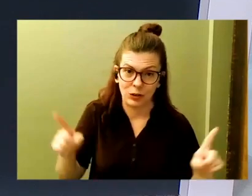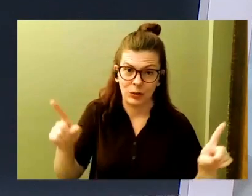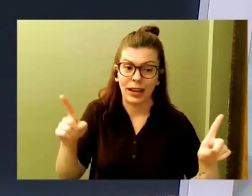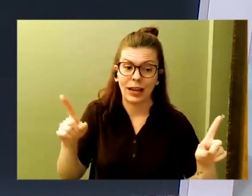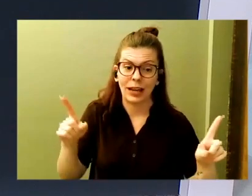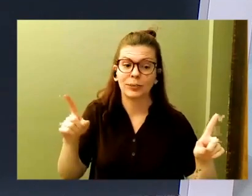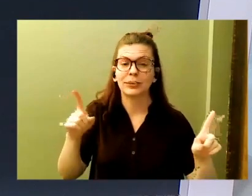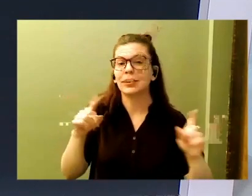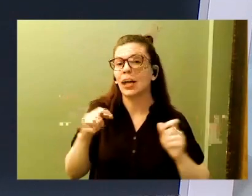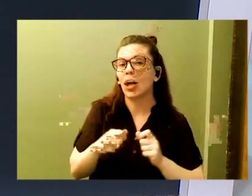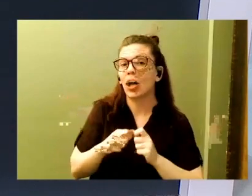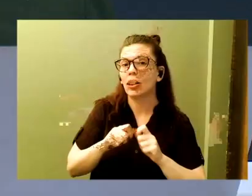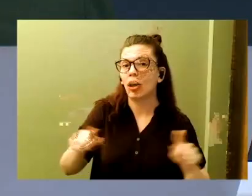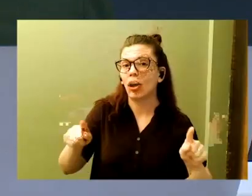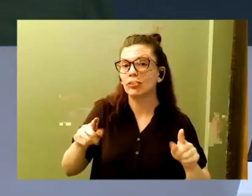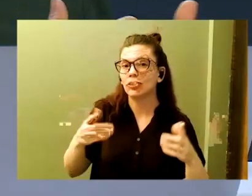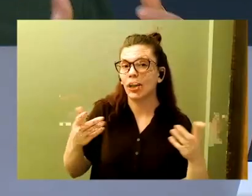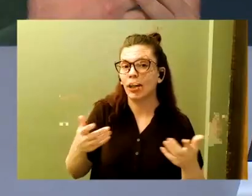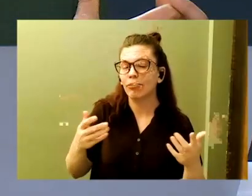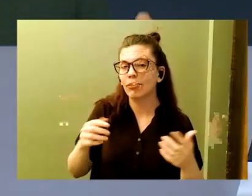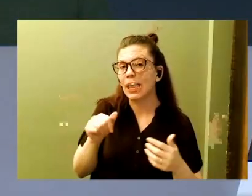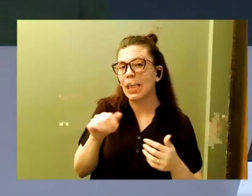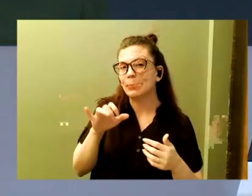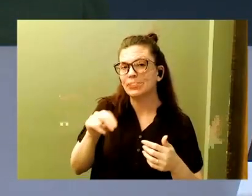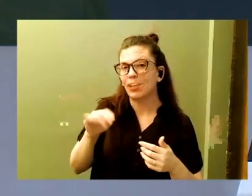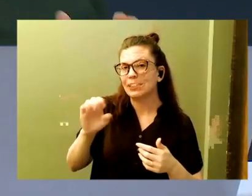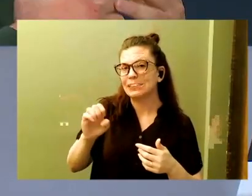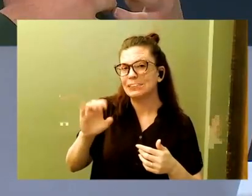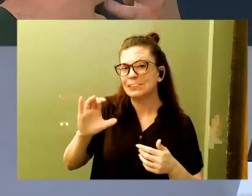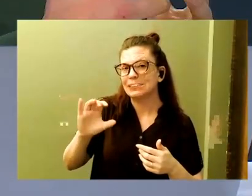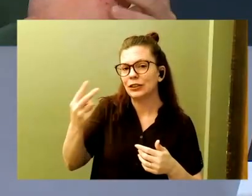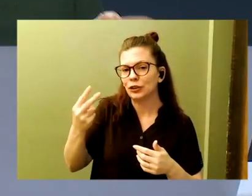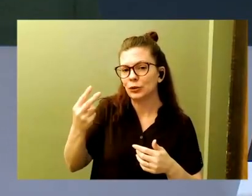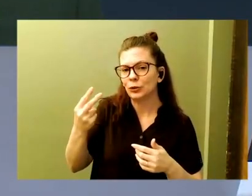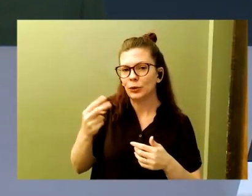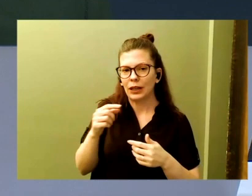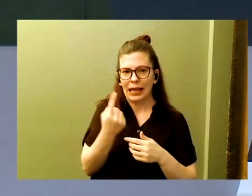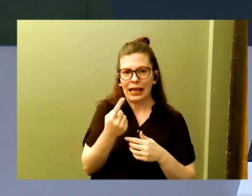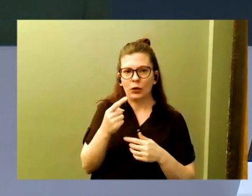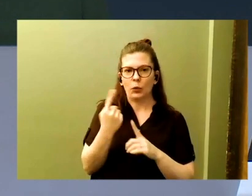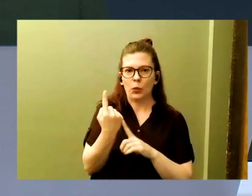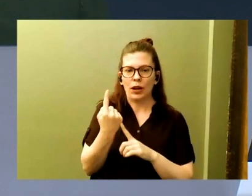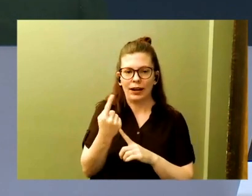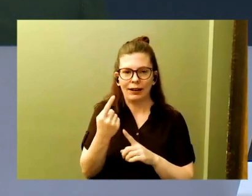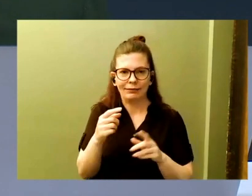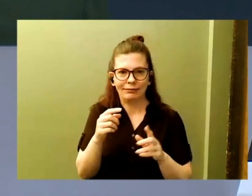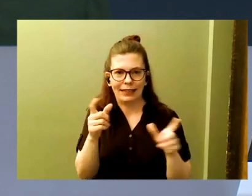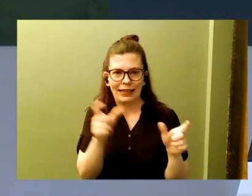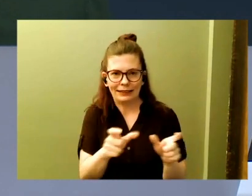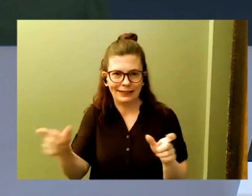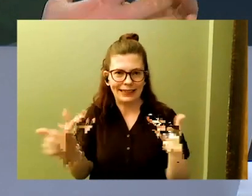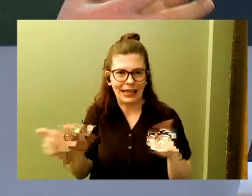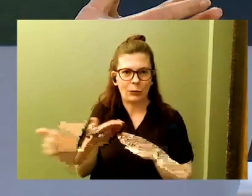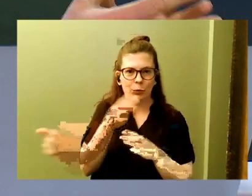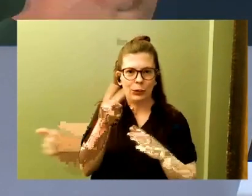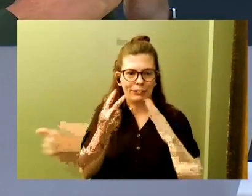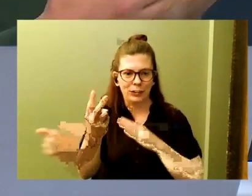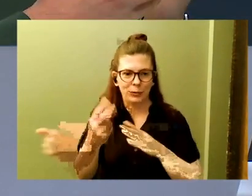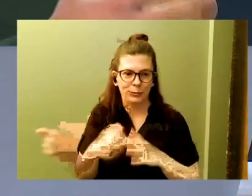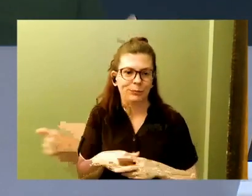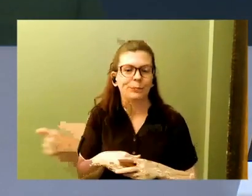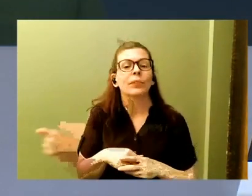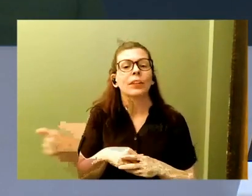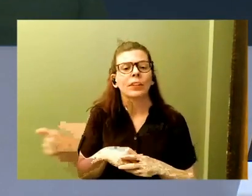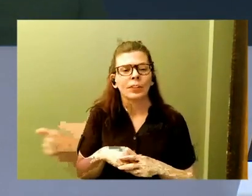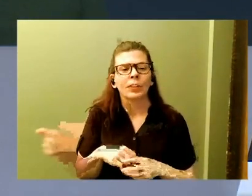of Amazon EC2 M1 Mac instances. They are now available in preview. And